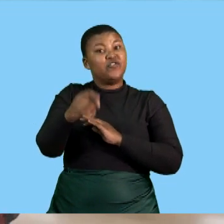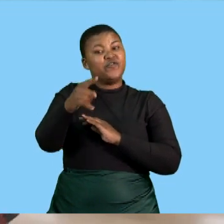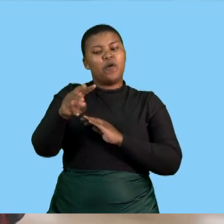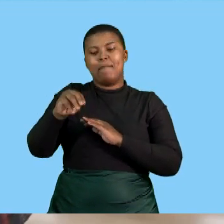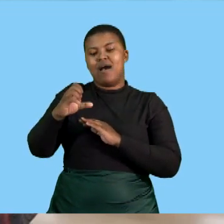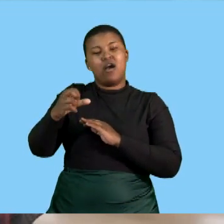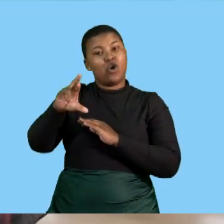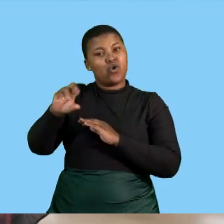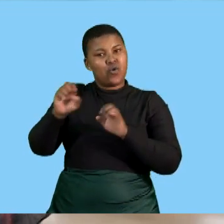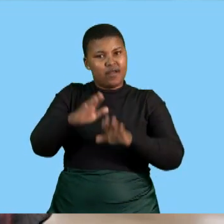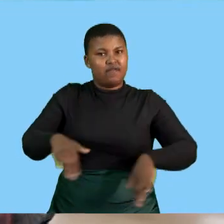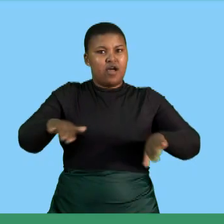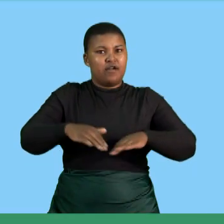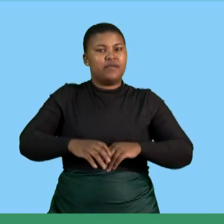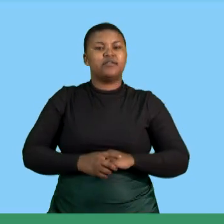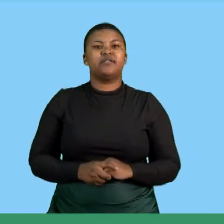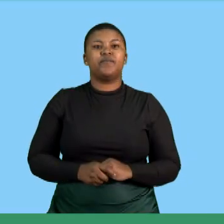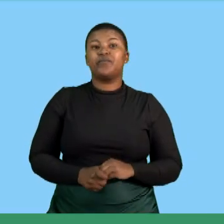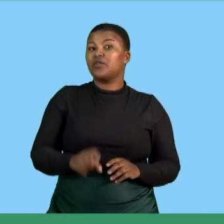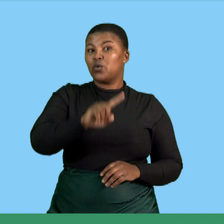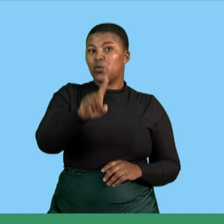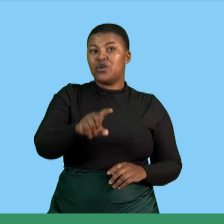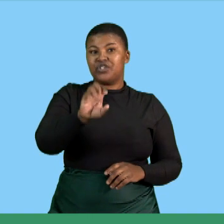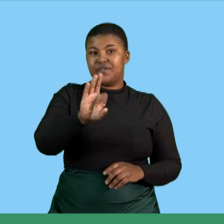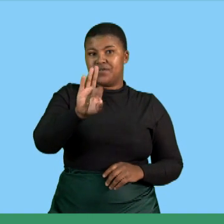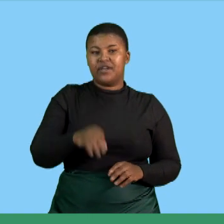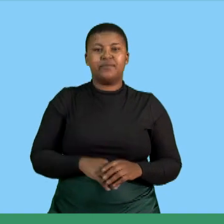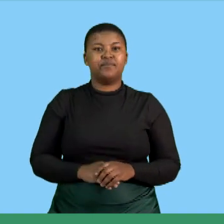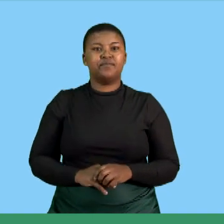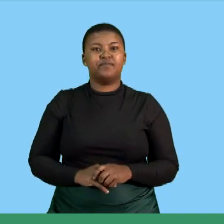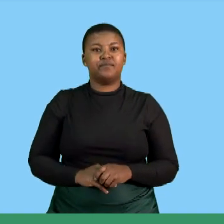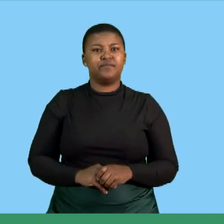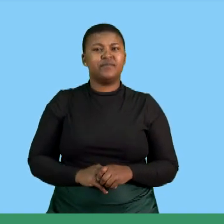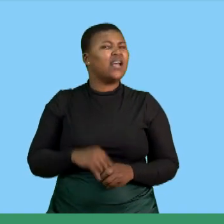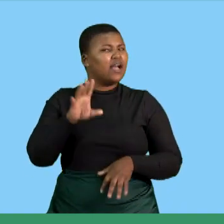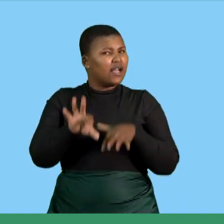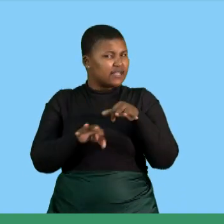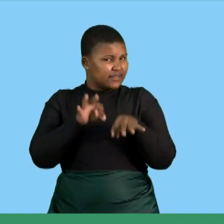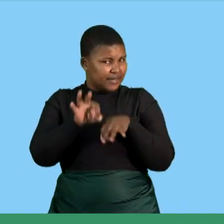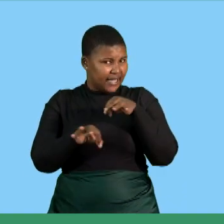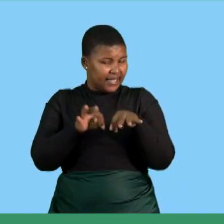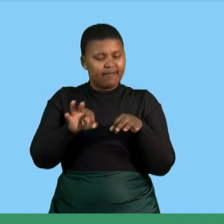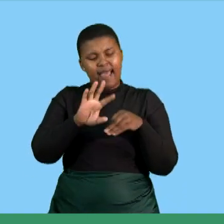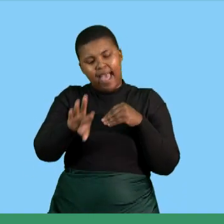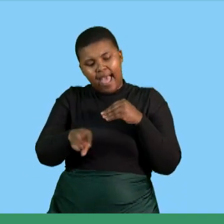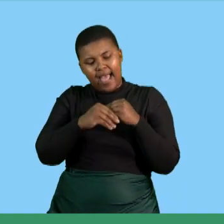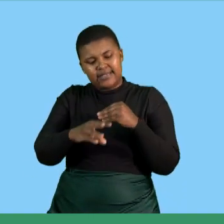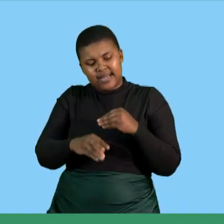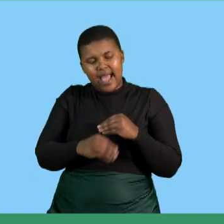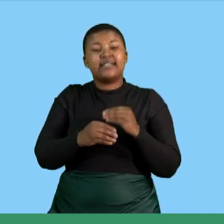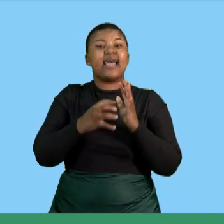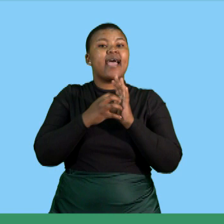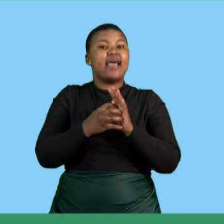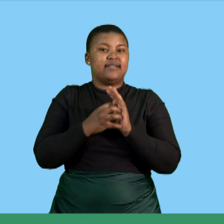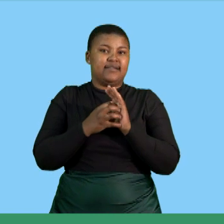macro environment. Question 3 then. Explain by using examples. So there's an